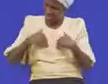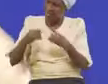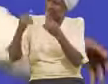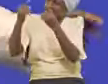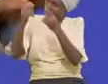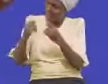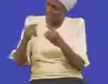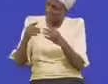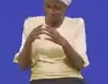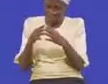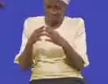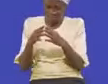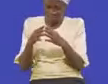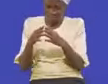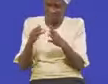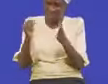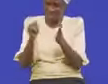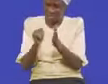Kristo va ble